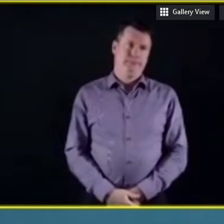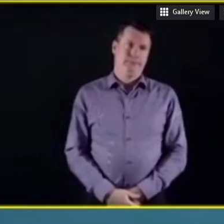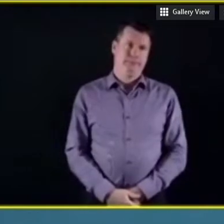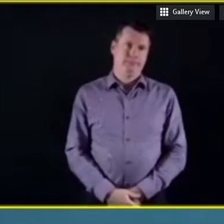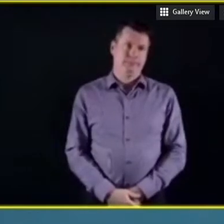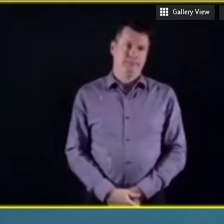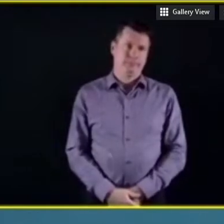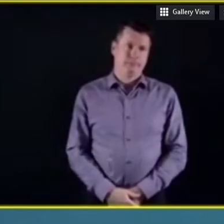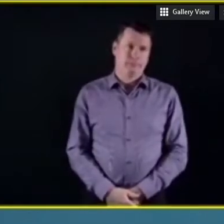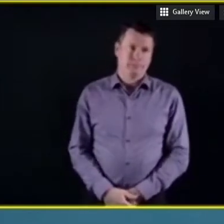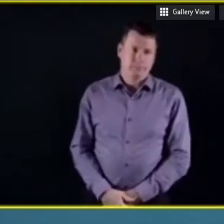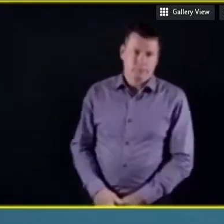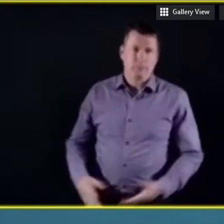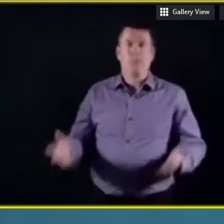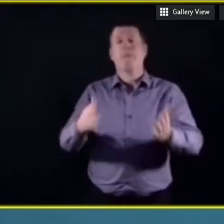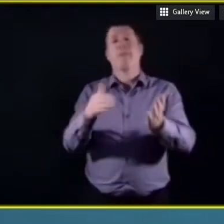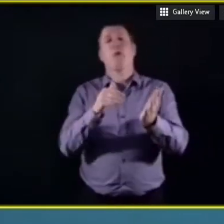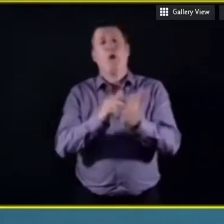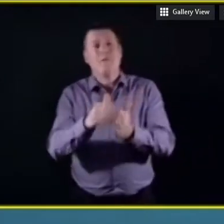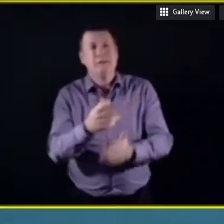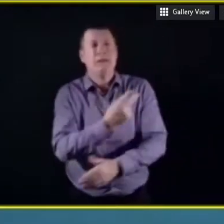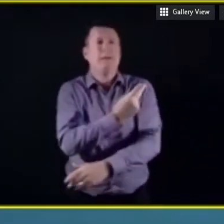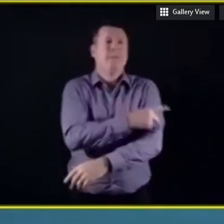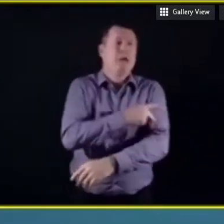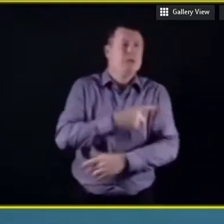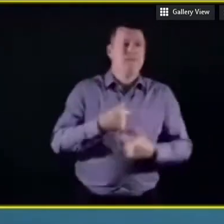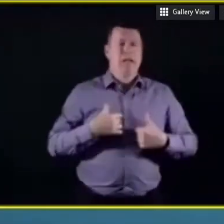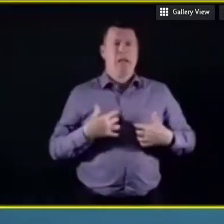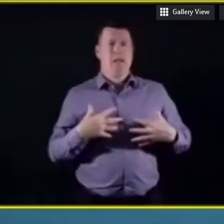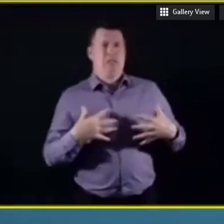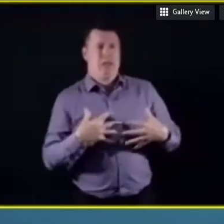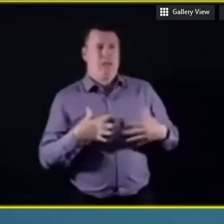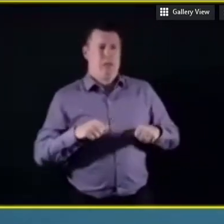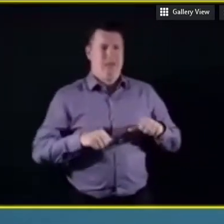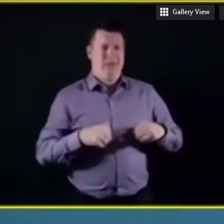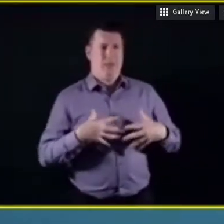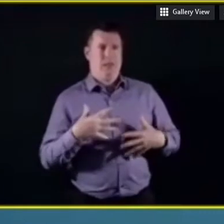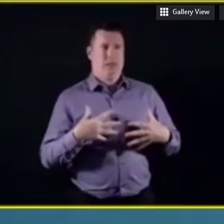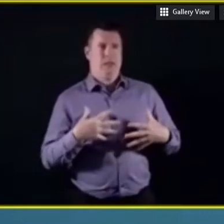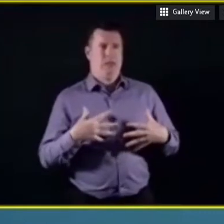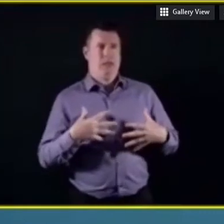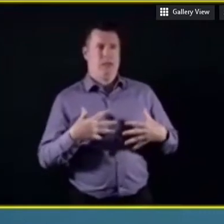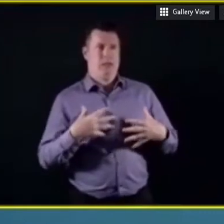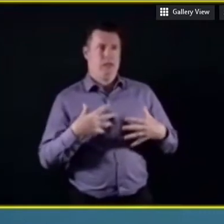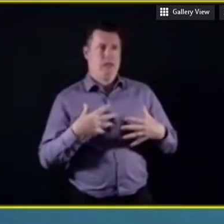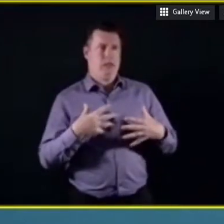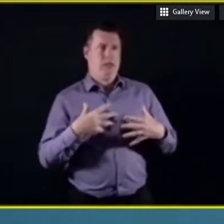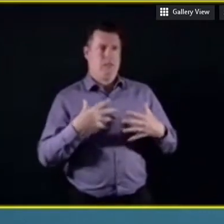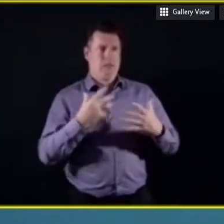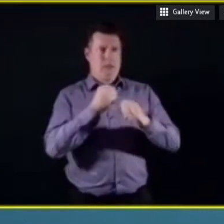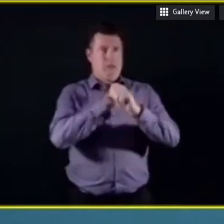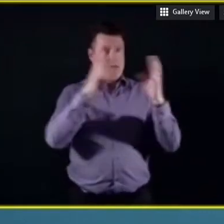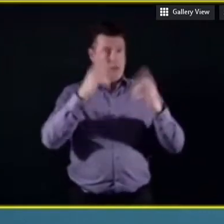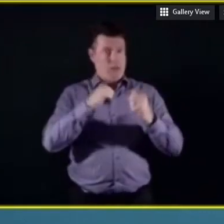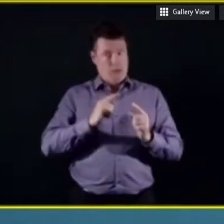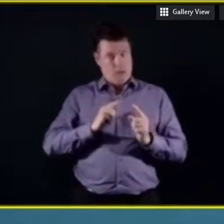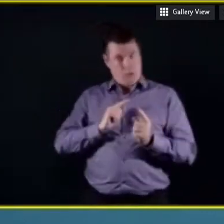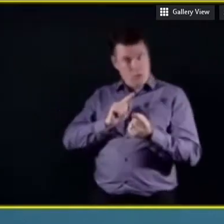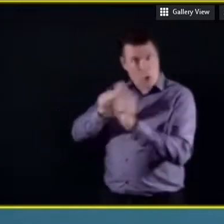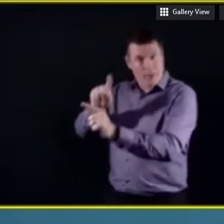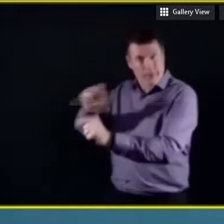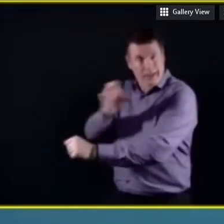do patients feel? What do they say to you about the experience at the clinic? I know some of them still are scared coming in, but